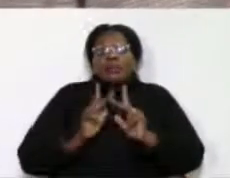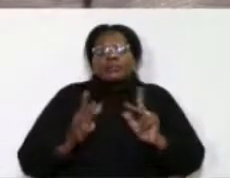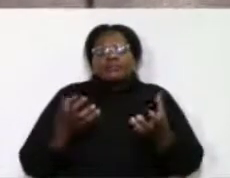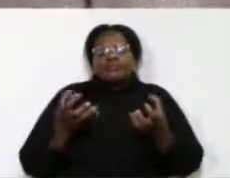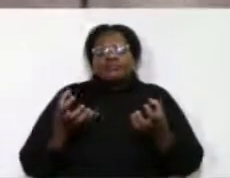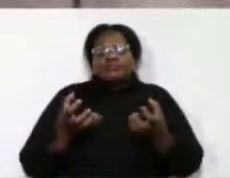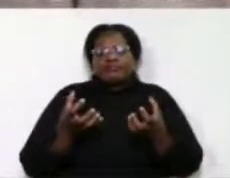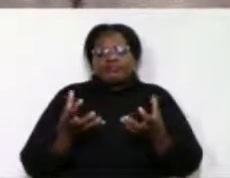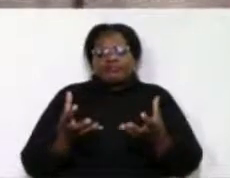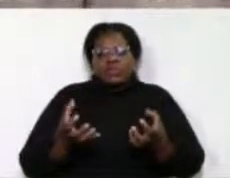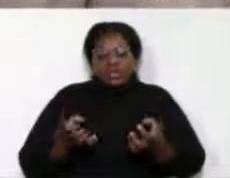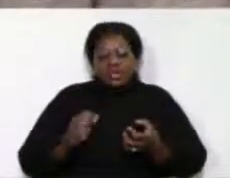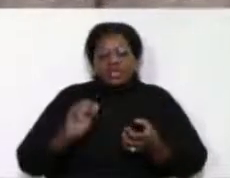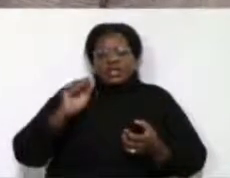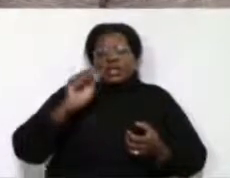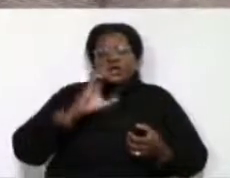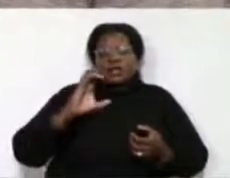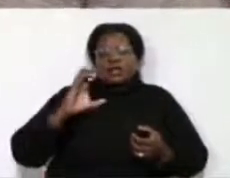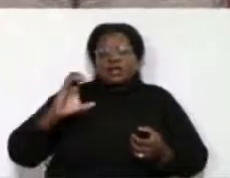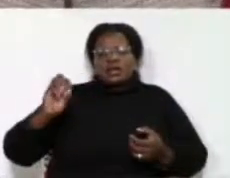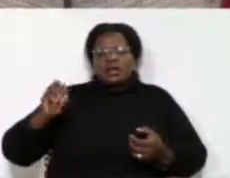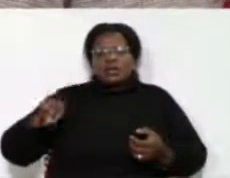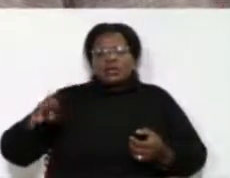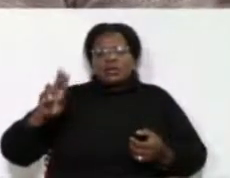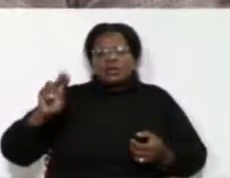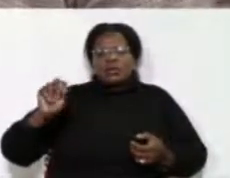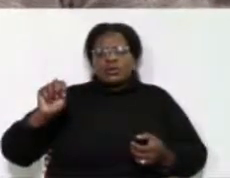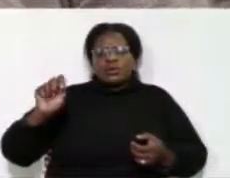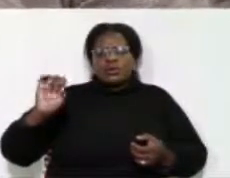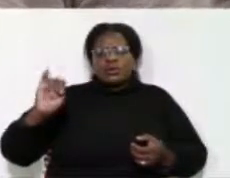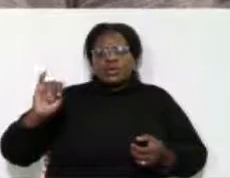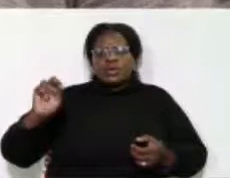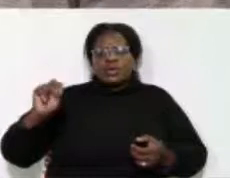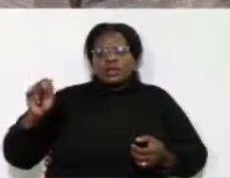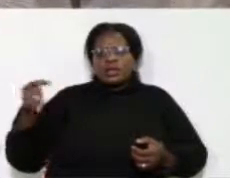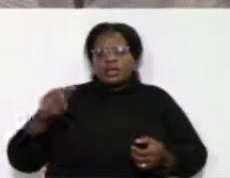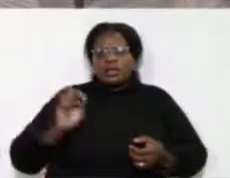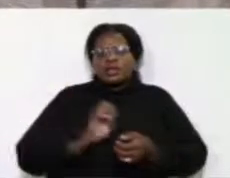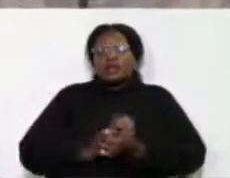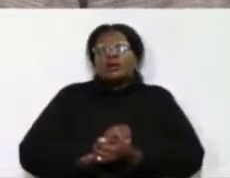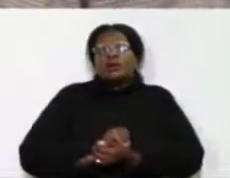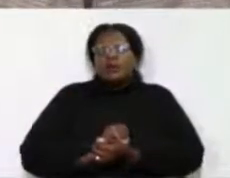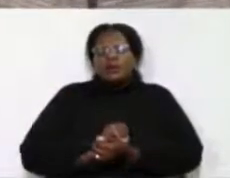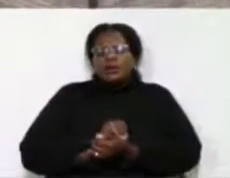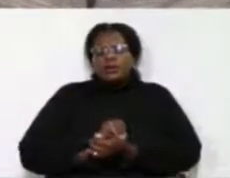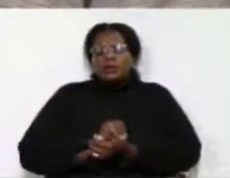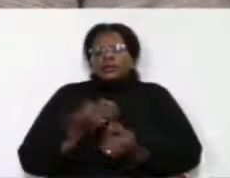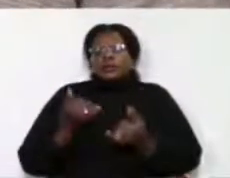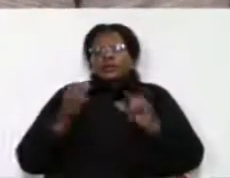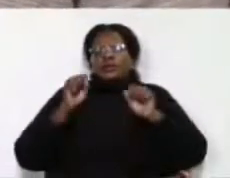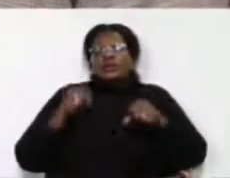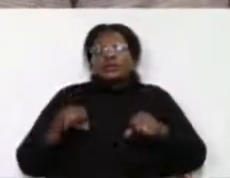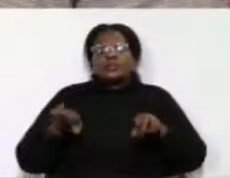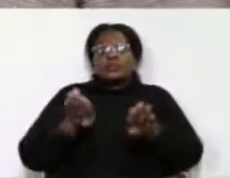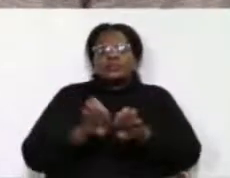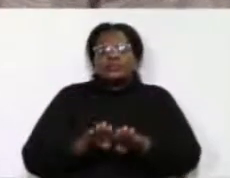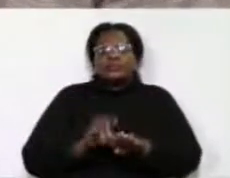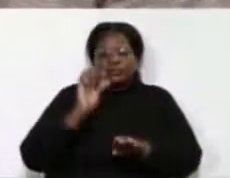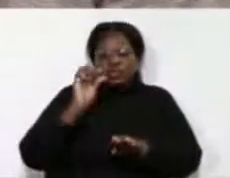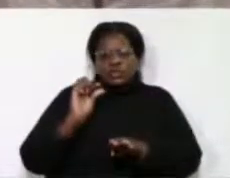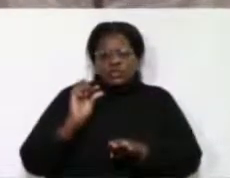that you never thought of. So you can list those here. I didn't write them all to keep it tidy, but let's say that total comes